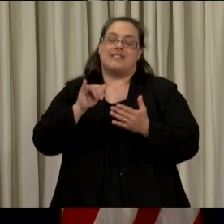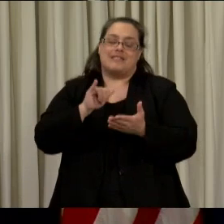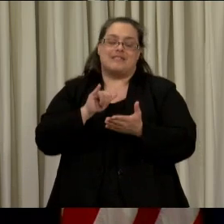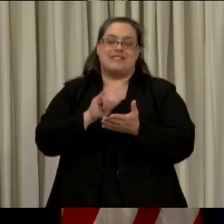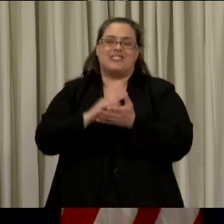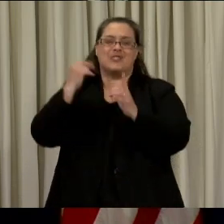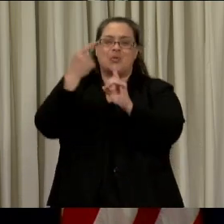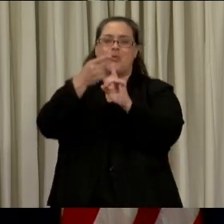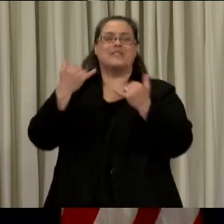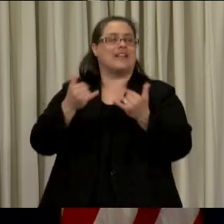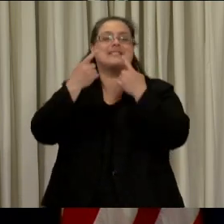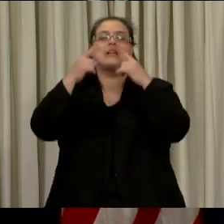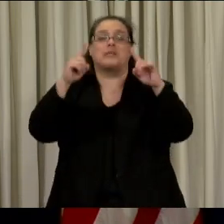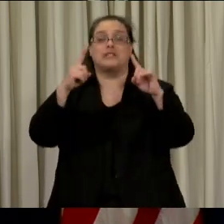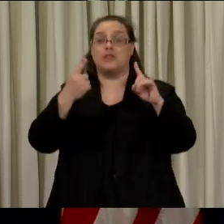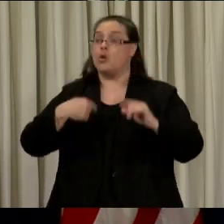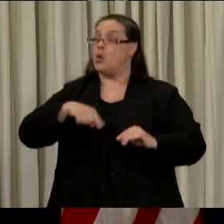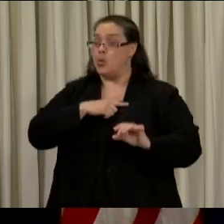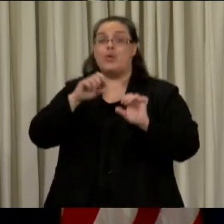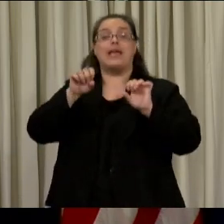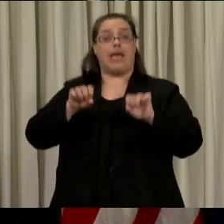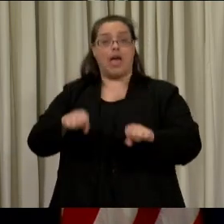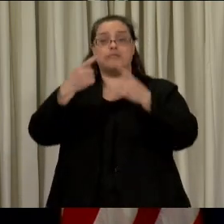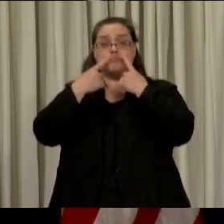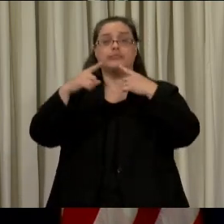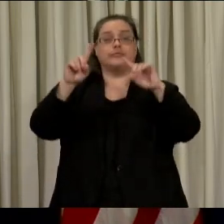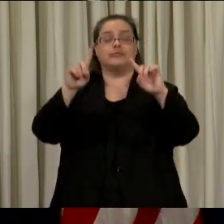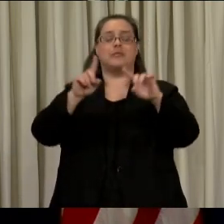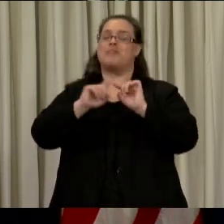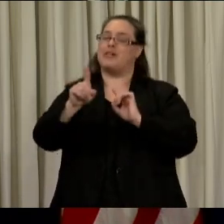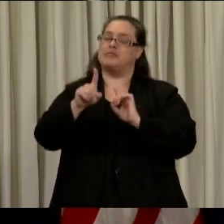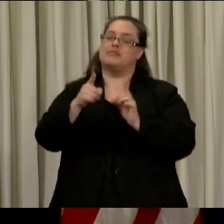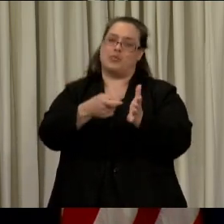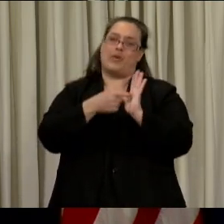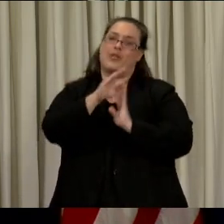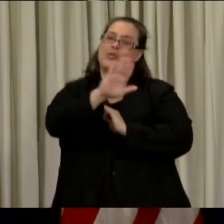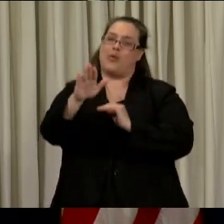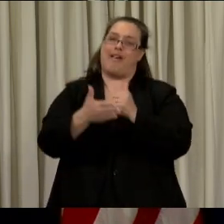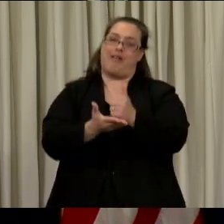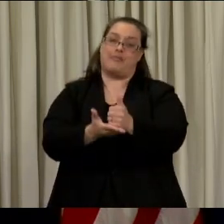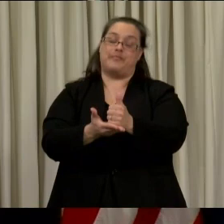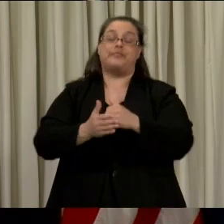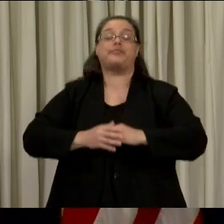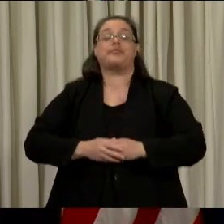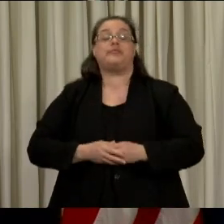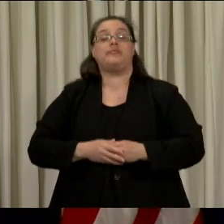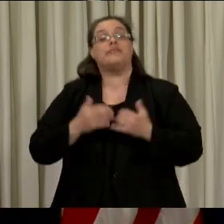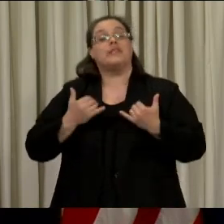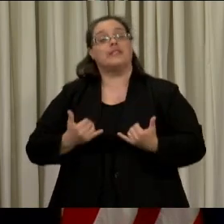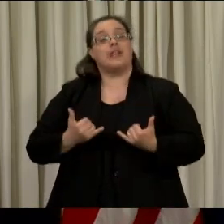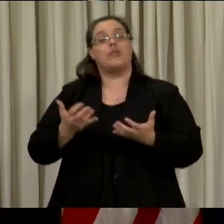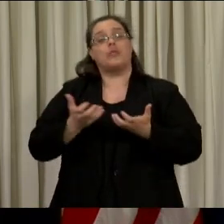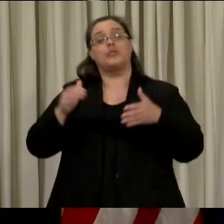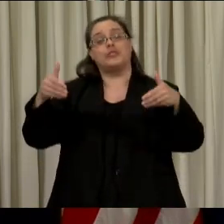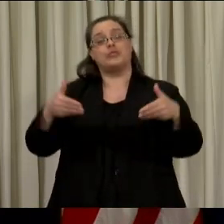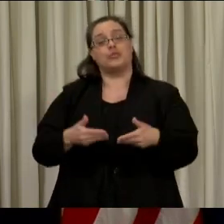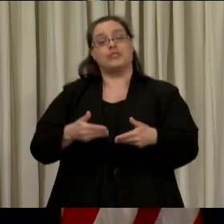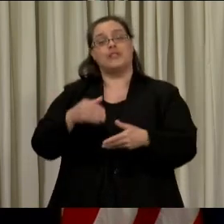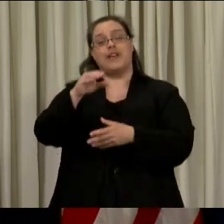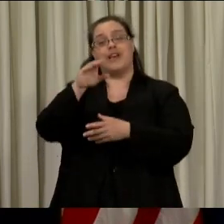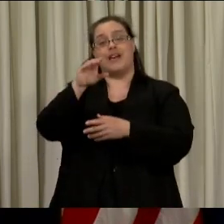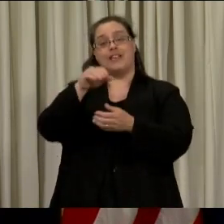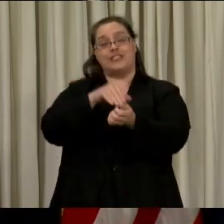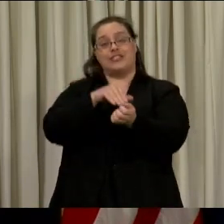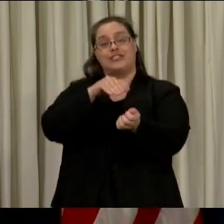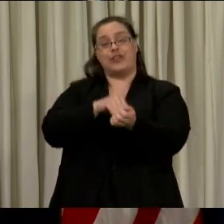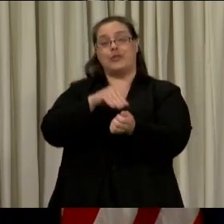do this, but we need your help. Next, I'd like to introduce Dr. Odom Walker for an update from the Department